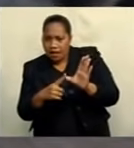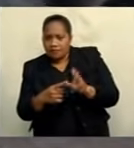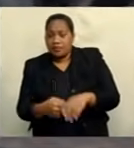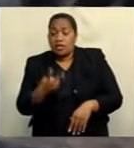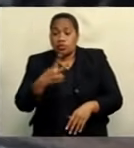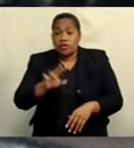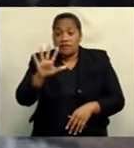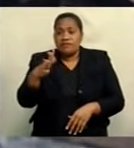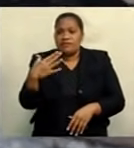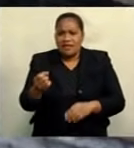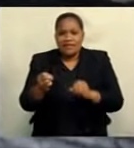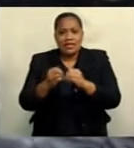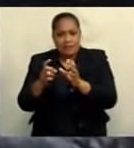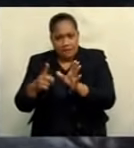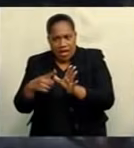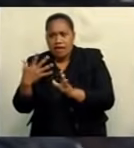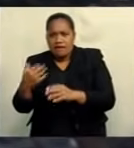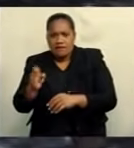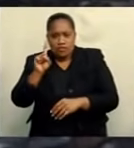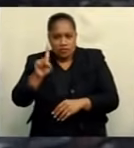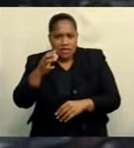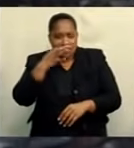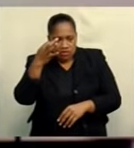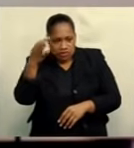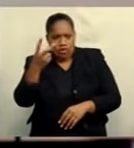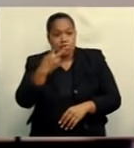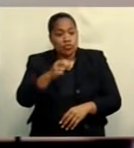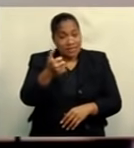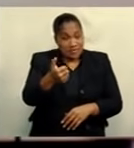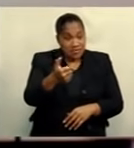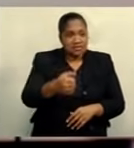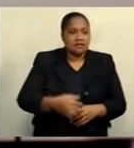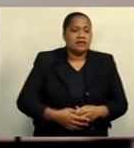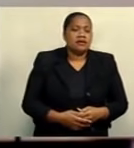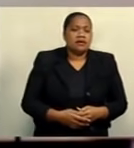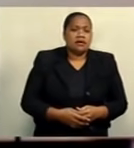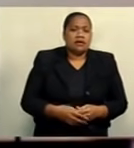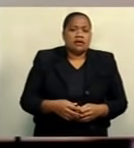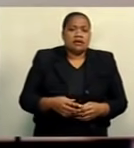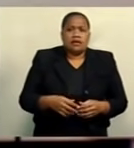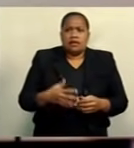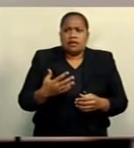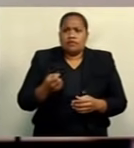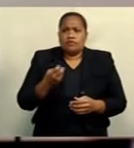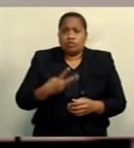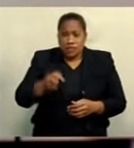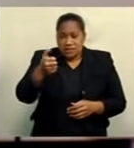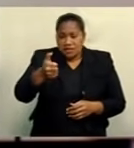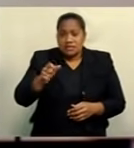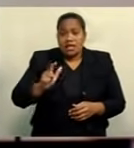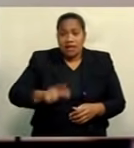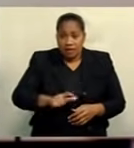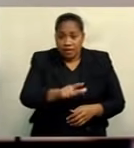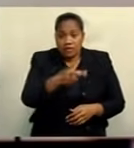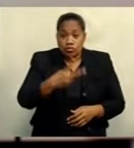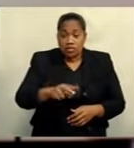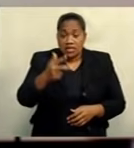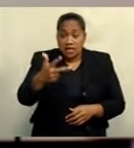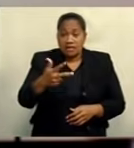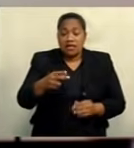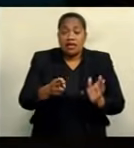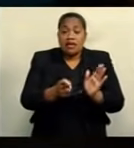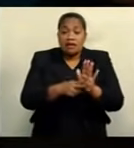Yalalevu Bar and Yandua Singatoka. On 26th, Punika Lambasa. On 28th, Navua and Tadira.